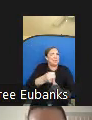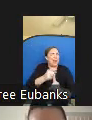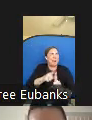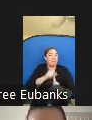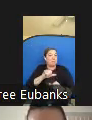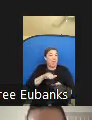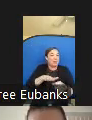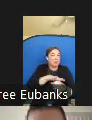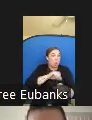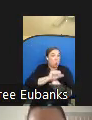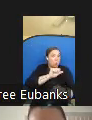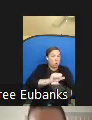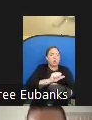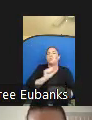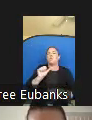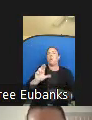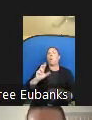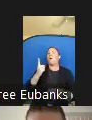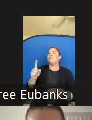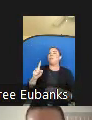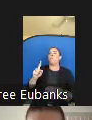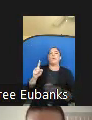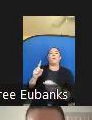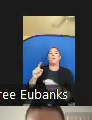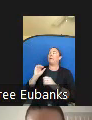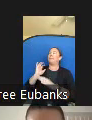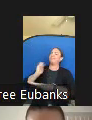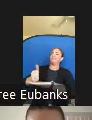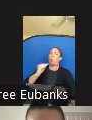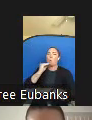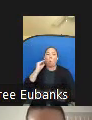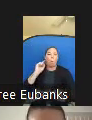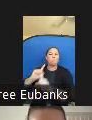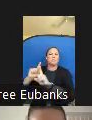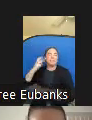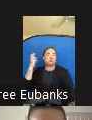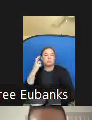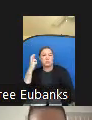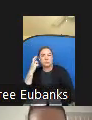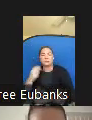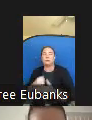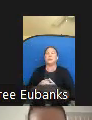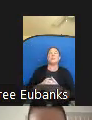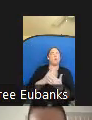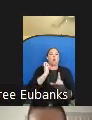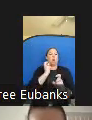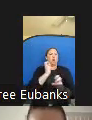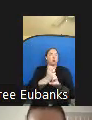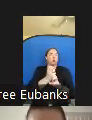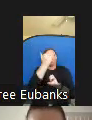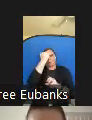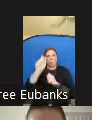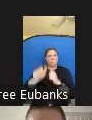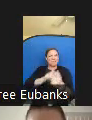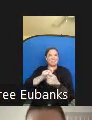versus clearance for other purposes. And so kind of disentangling the direct impacts of potters